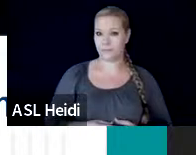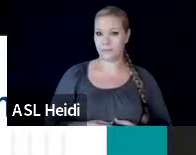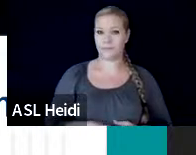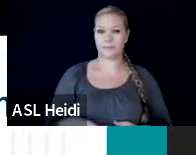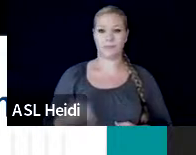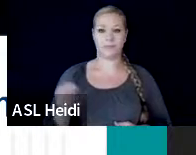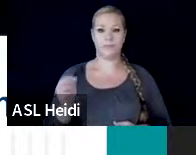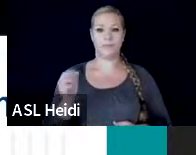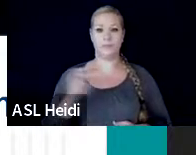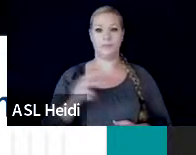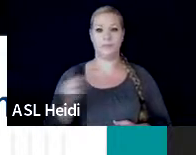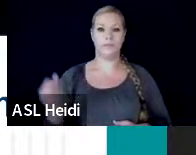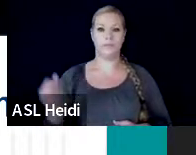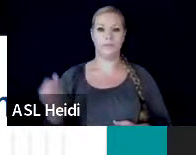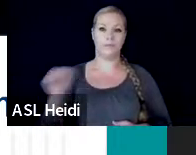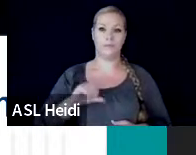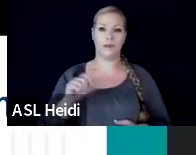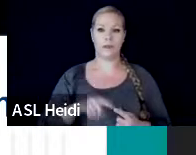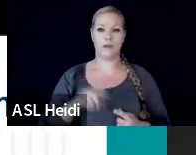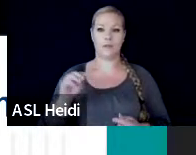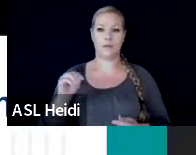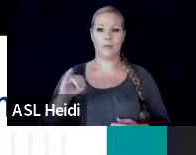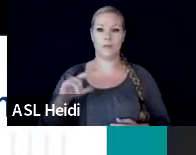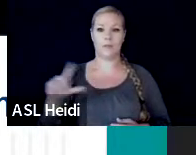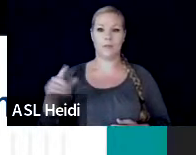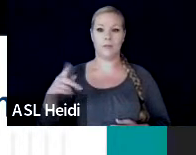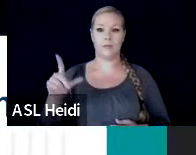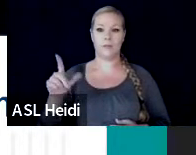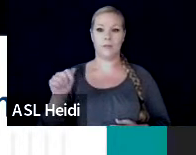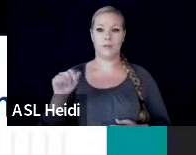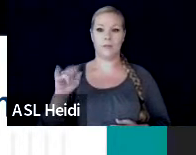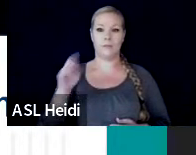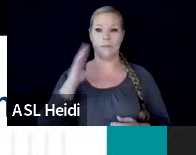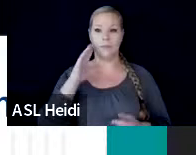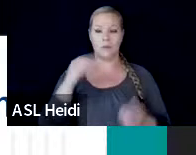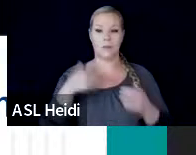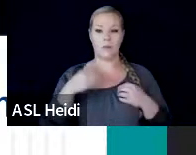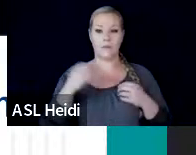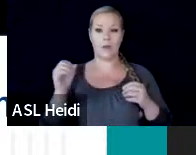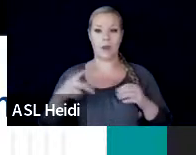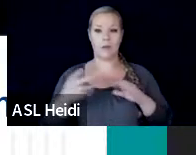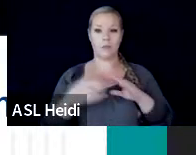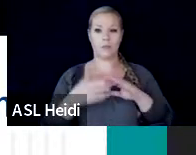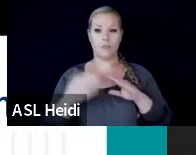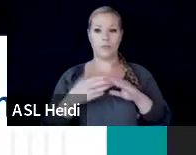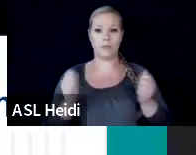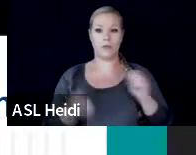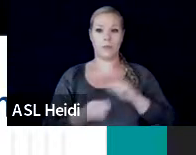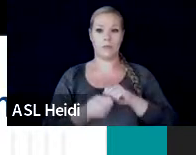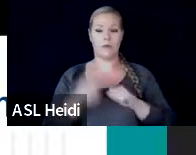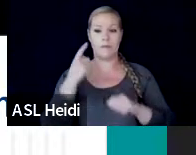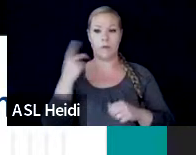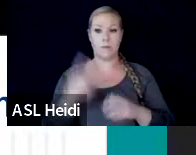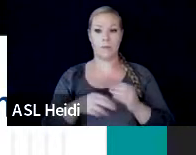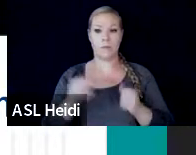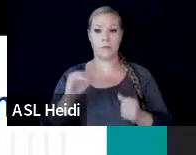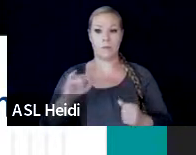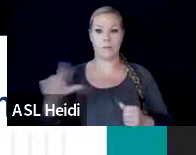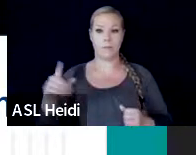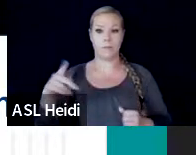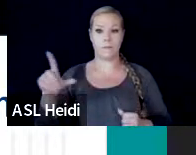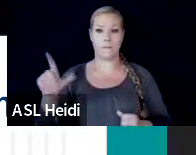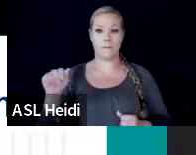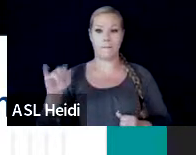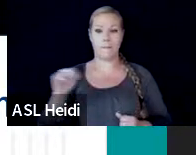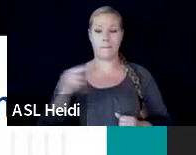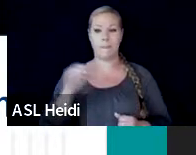Okay, so back to Mill Plain. We'll have operational modifications at both Mill Plain and Mill